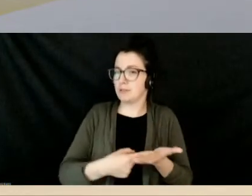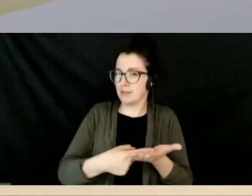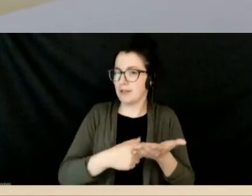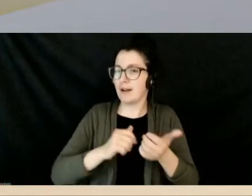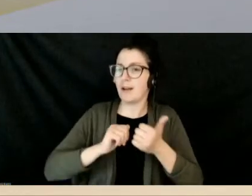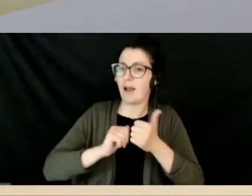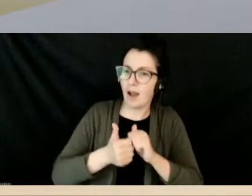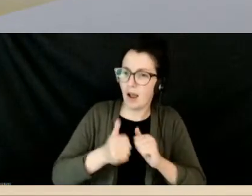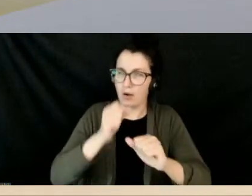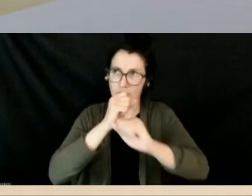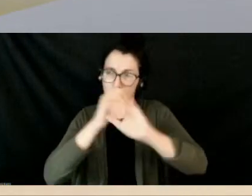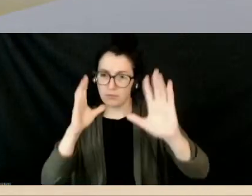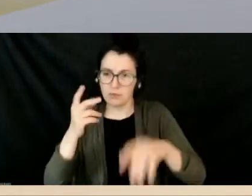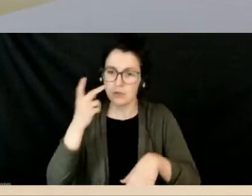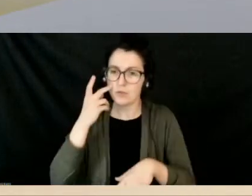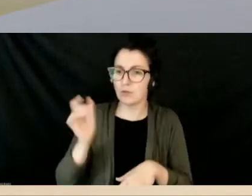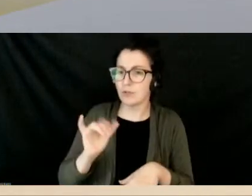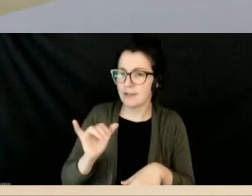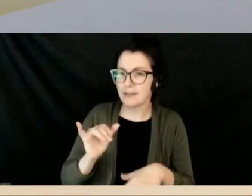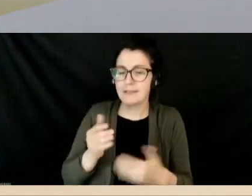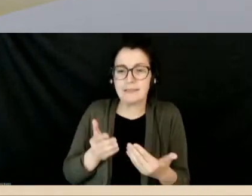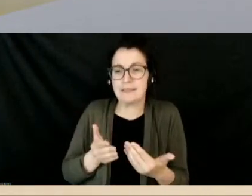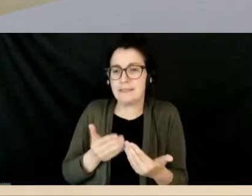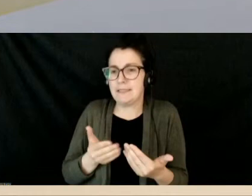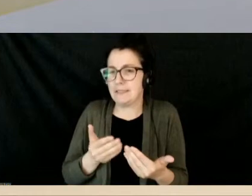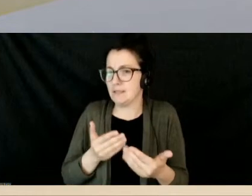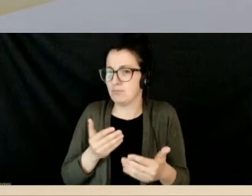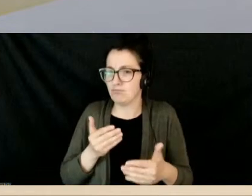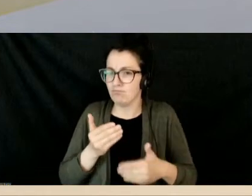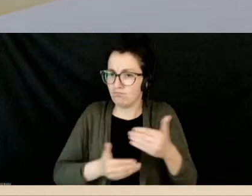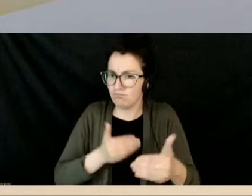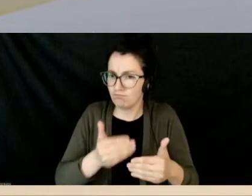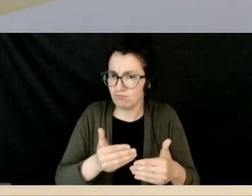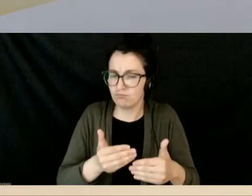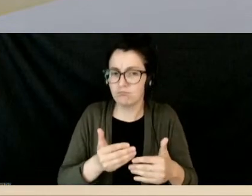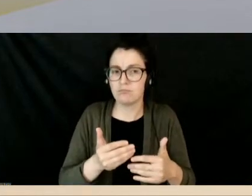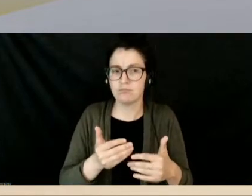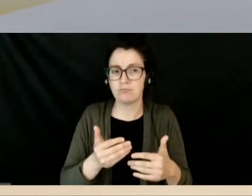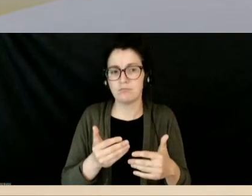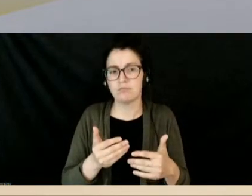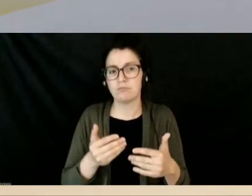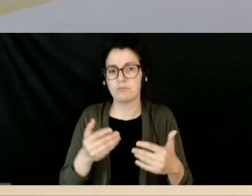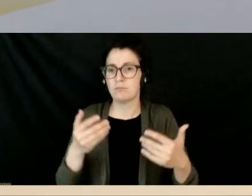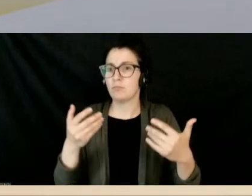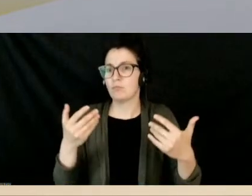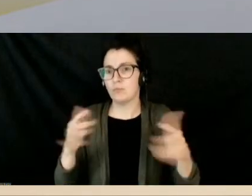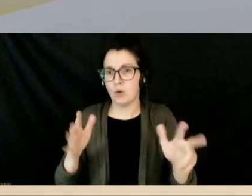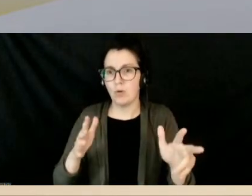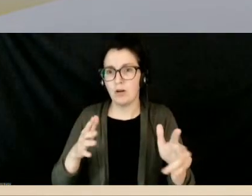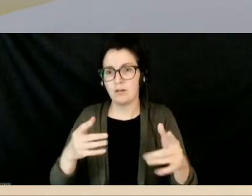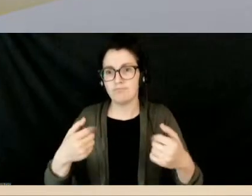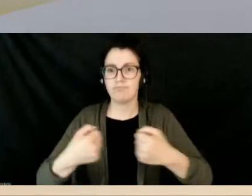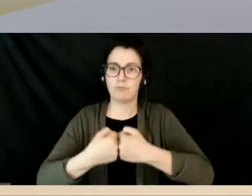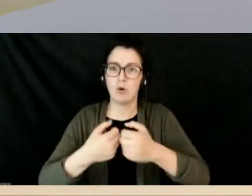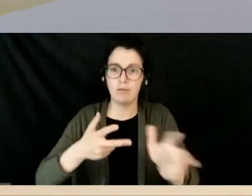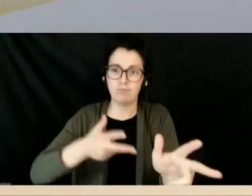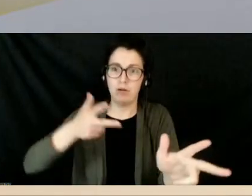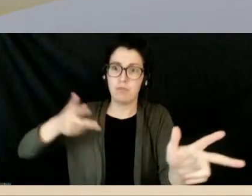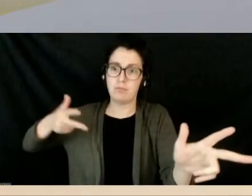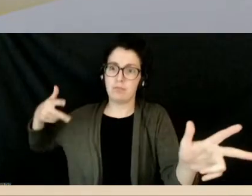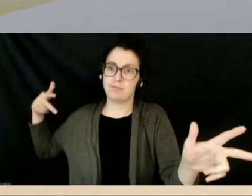going to be the easiest from a process point of view. We don't want to hold up folks at the border as well,